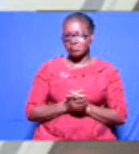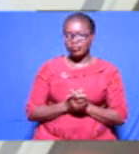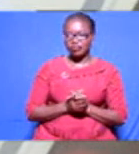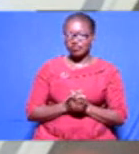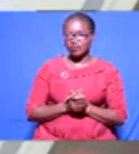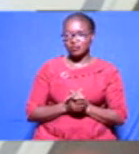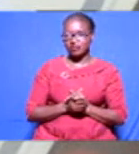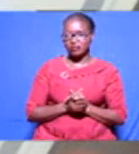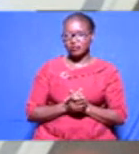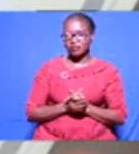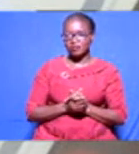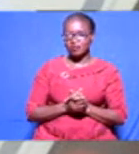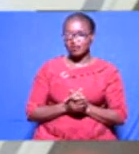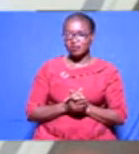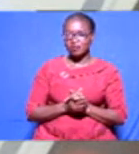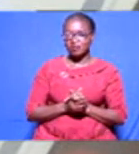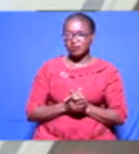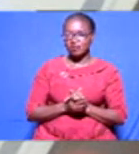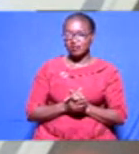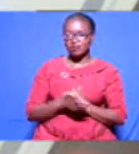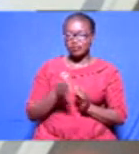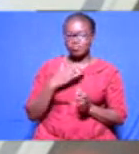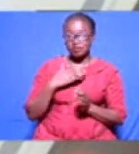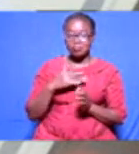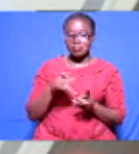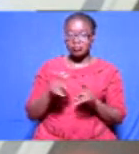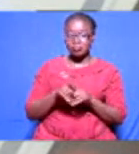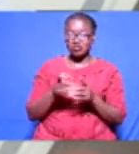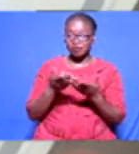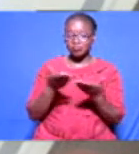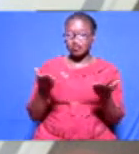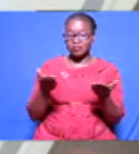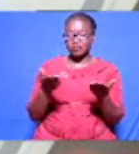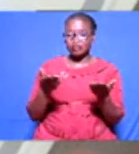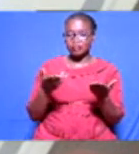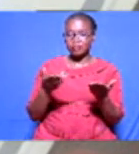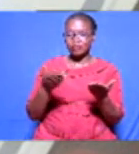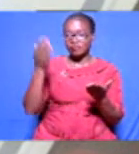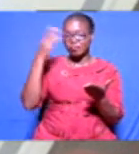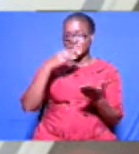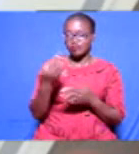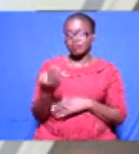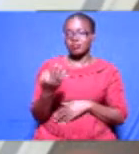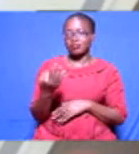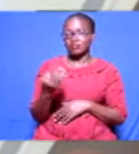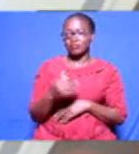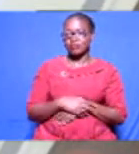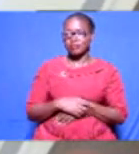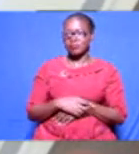Mm-hmm. Absolutely. Remember, the body continues to lie in state. 3 days. For 3 days, tomorrow and